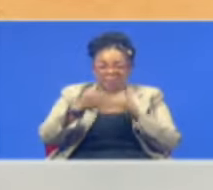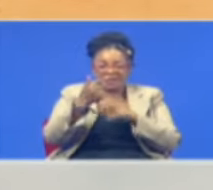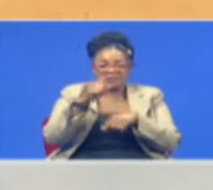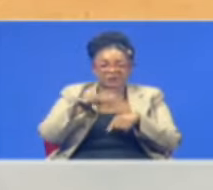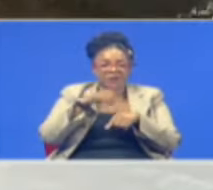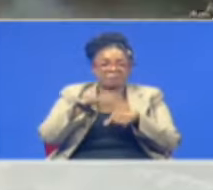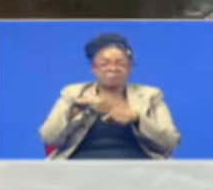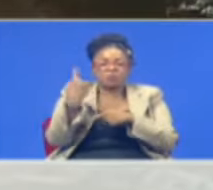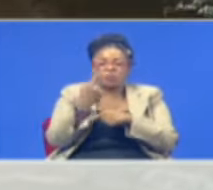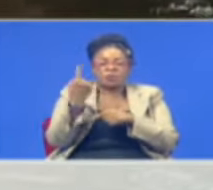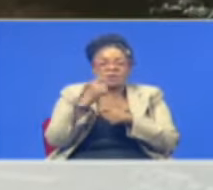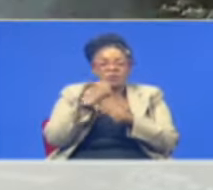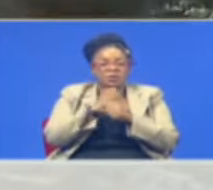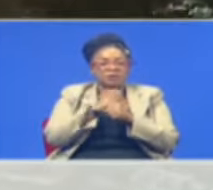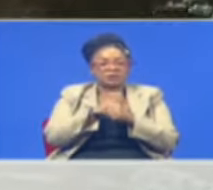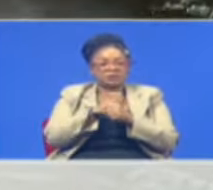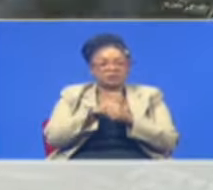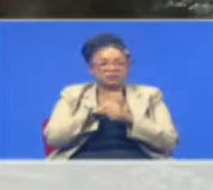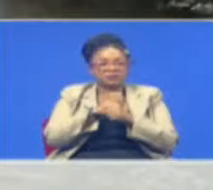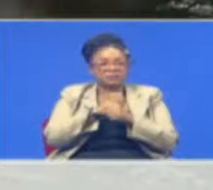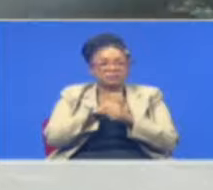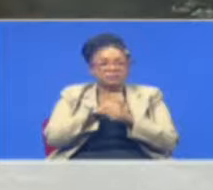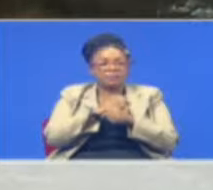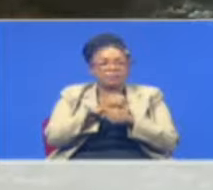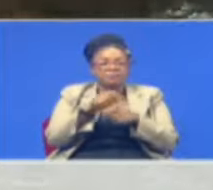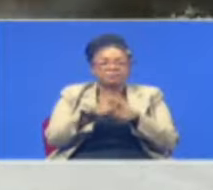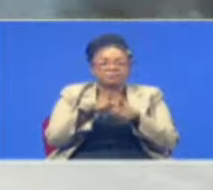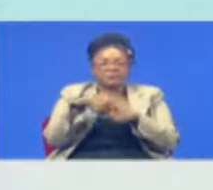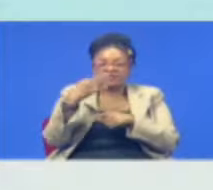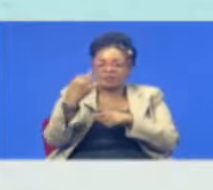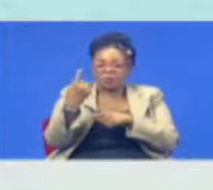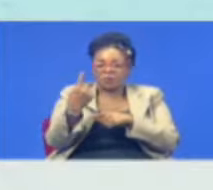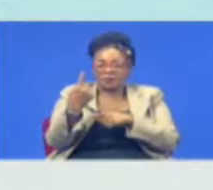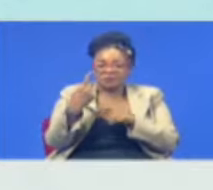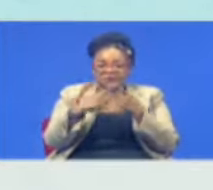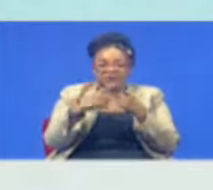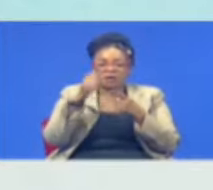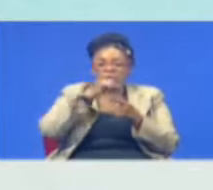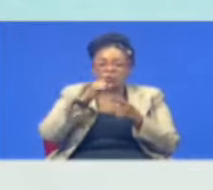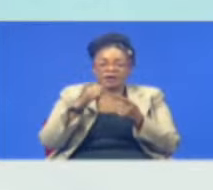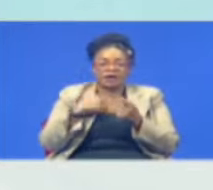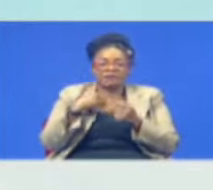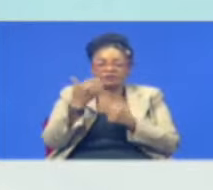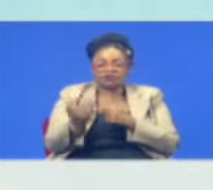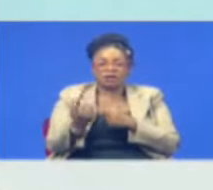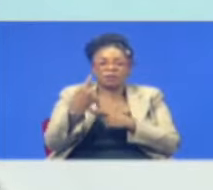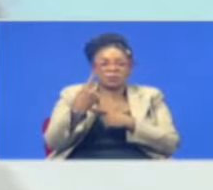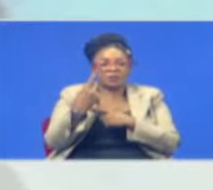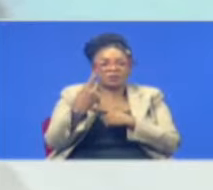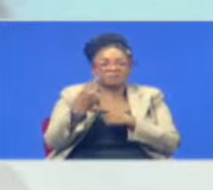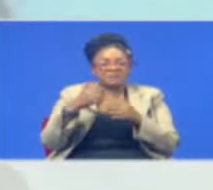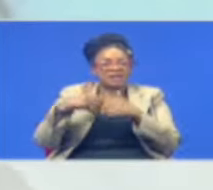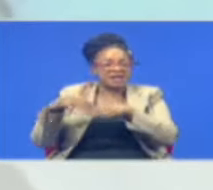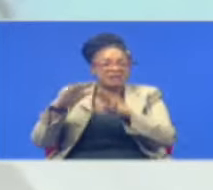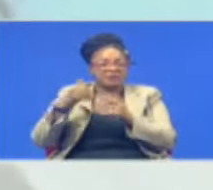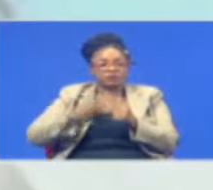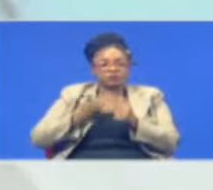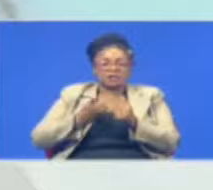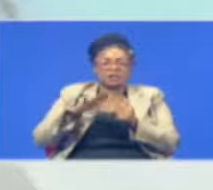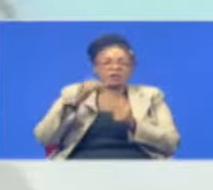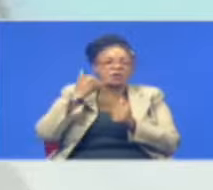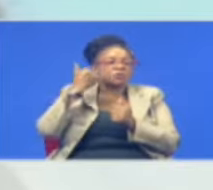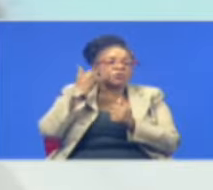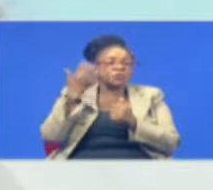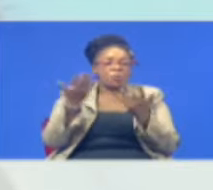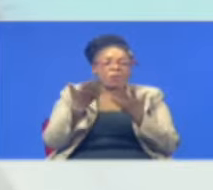on assignment. At 31 years old, Shikobe is a mother of one. She had to leave her daughter in Nakuru, where she